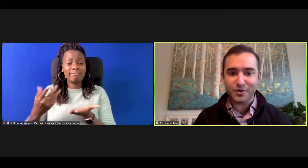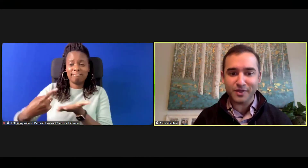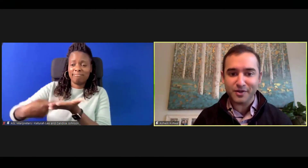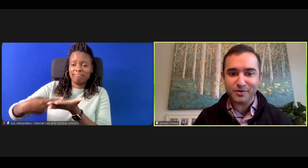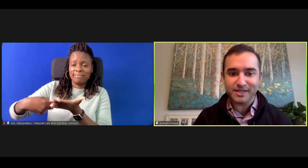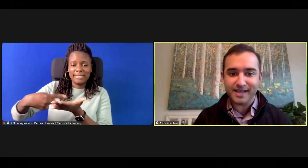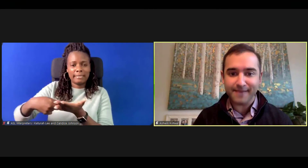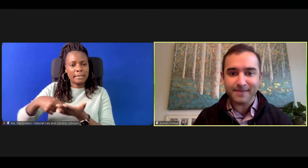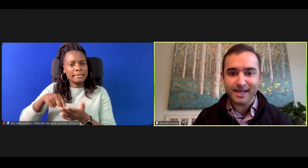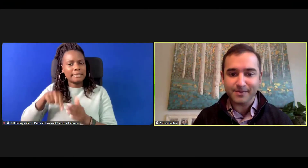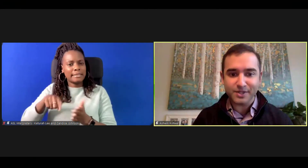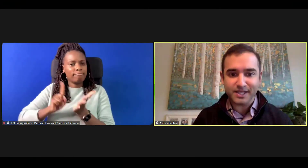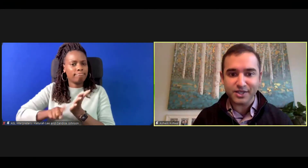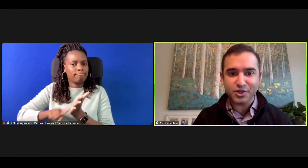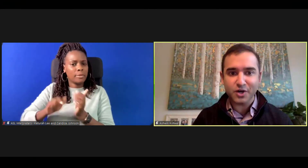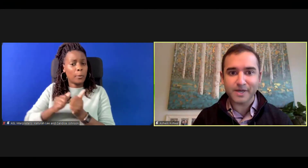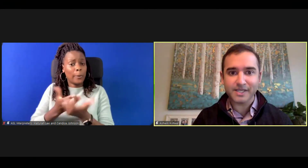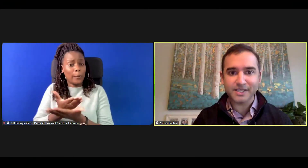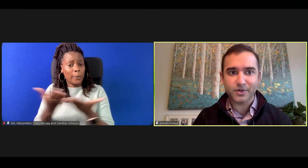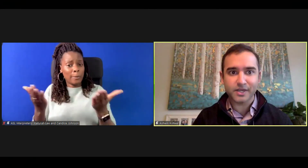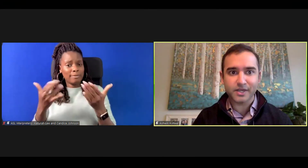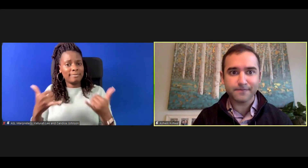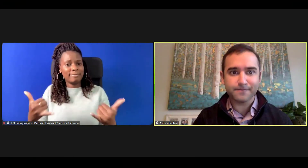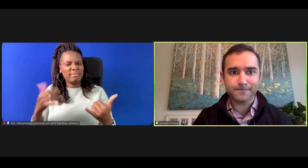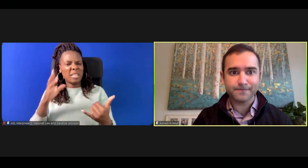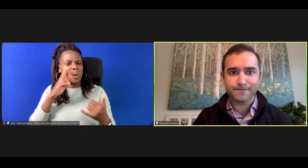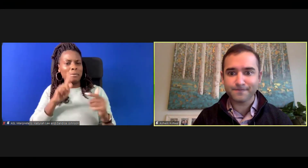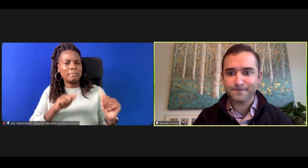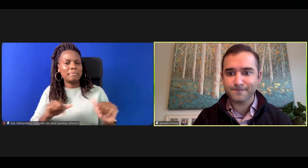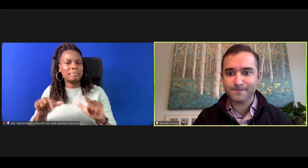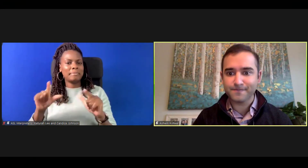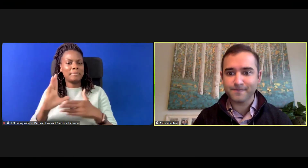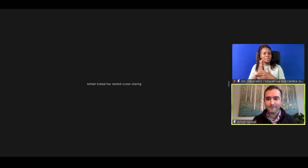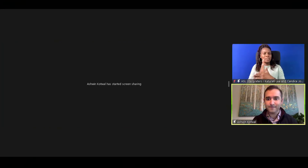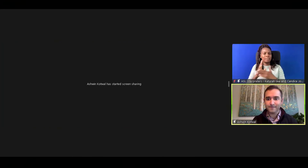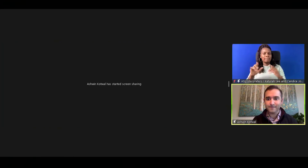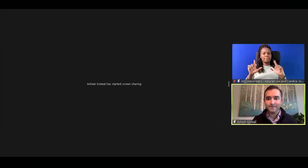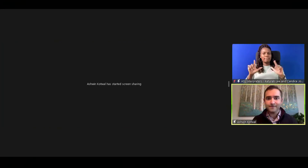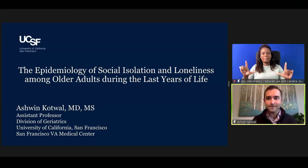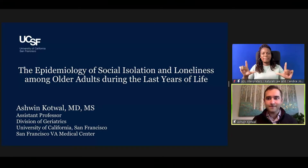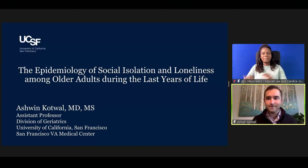this work with you today. I'm just going to share my screen.